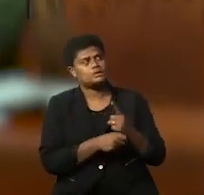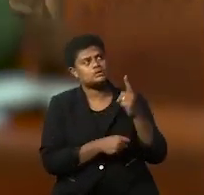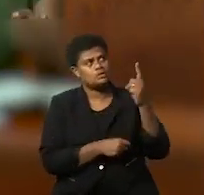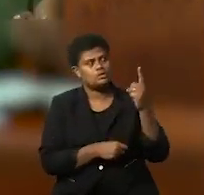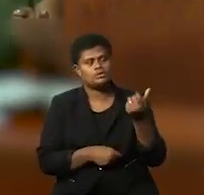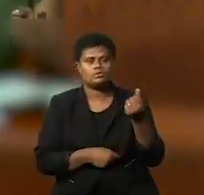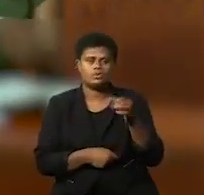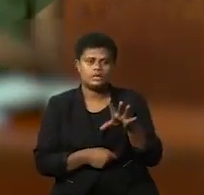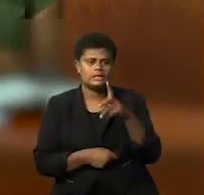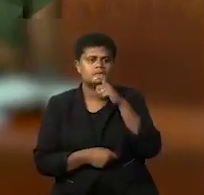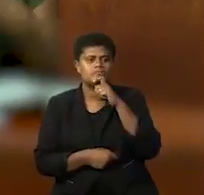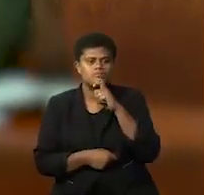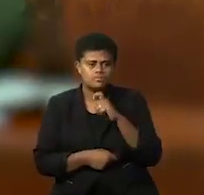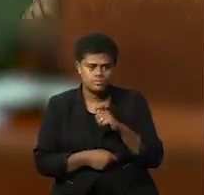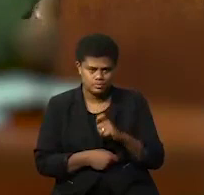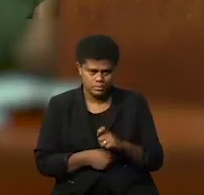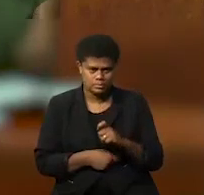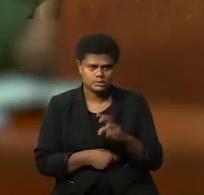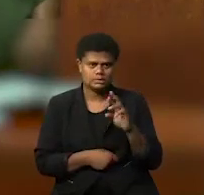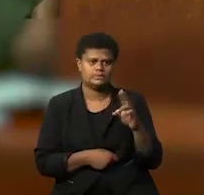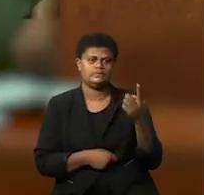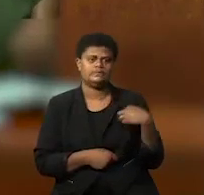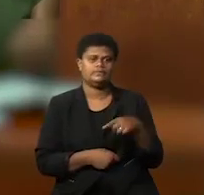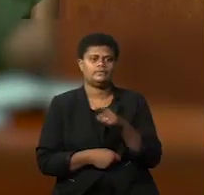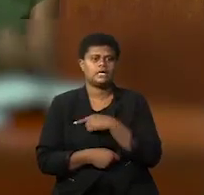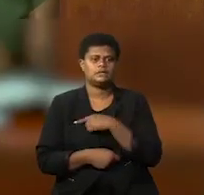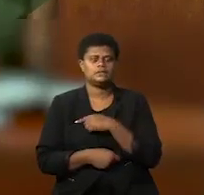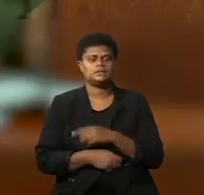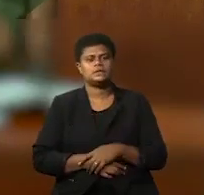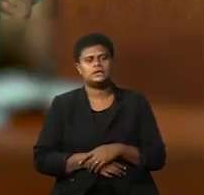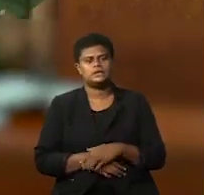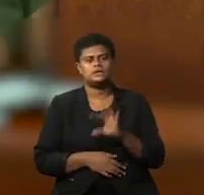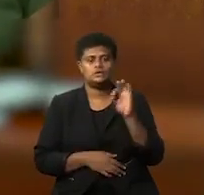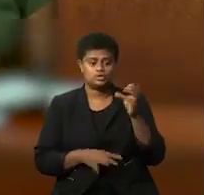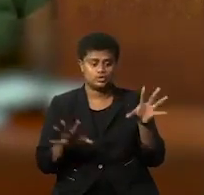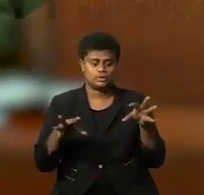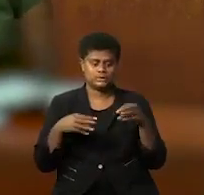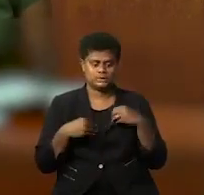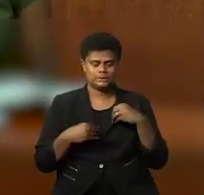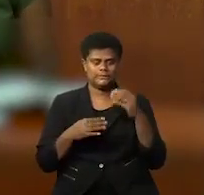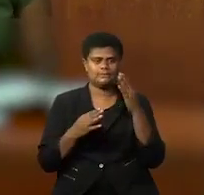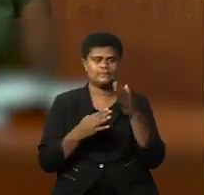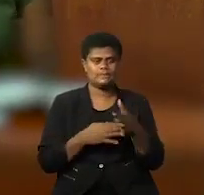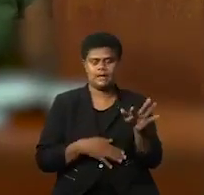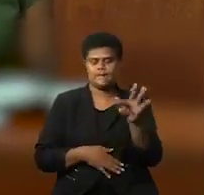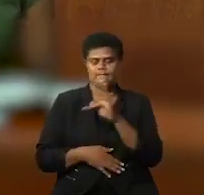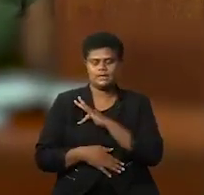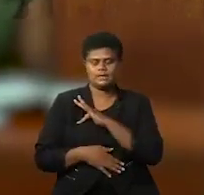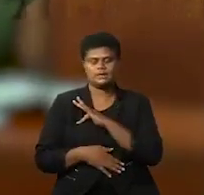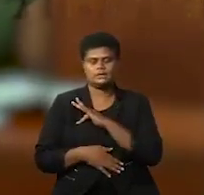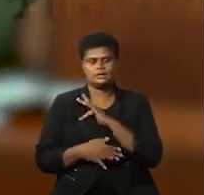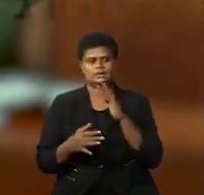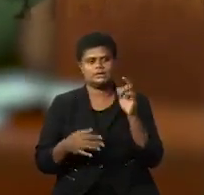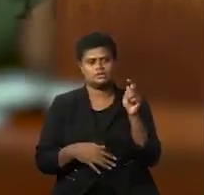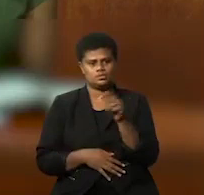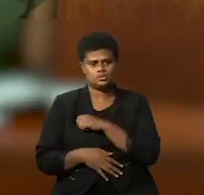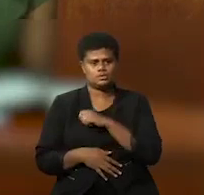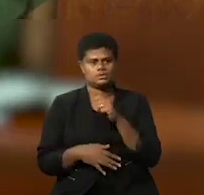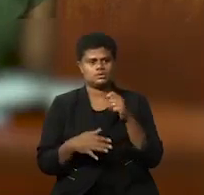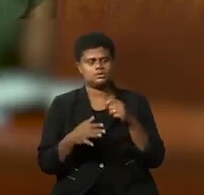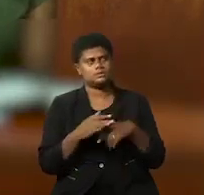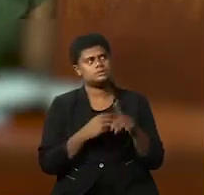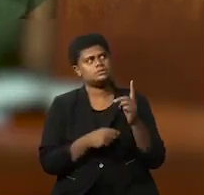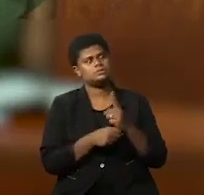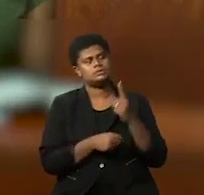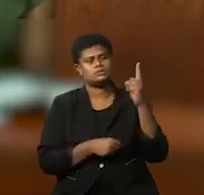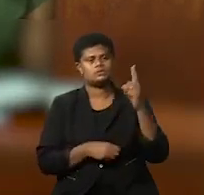God has promised for me and I can receive it in faith when I choose to follow him. So, you know, living in a world of uncertainty, you don't know what